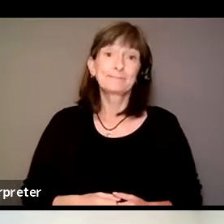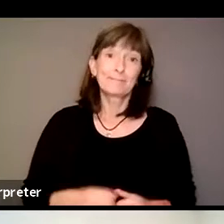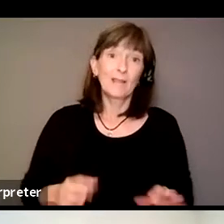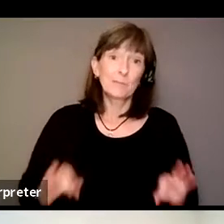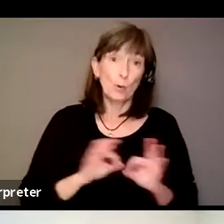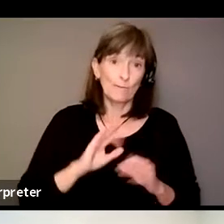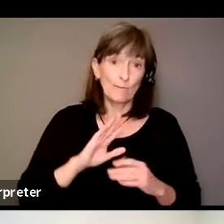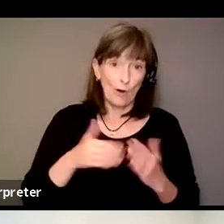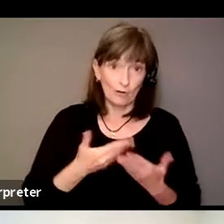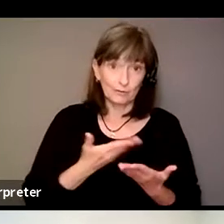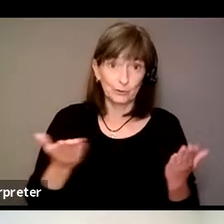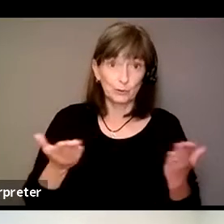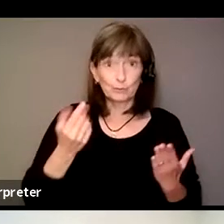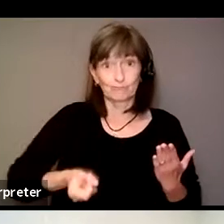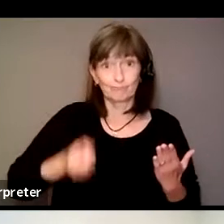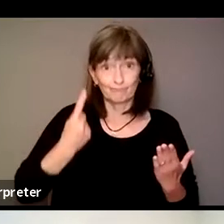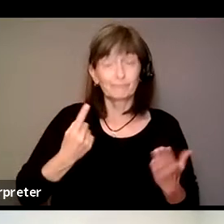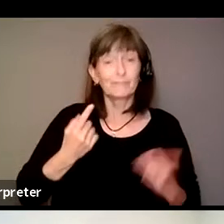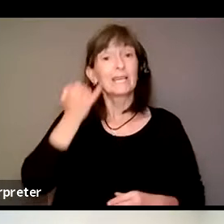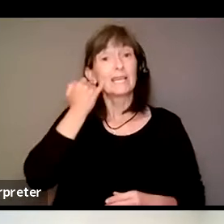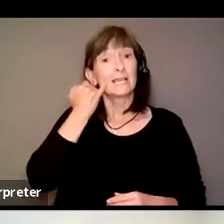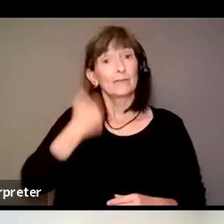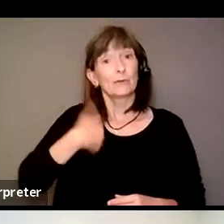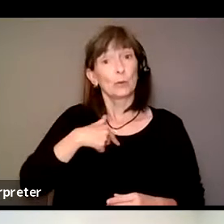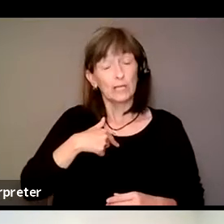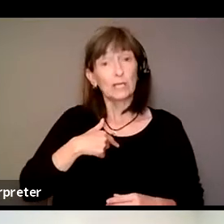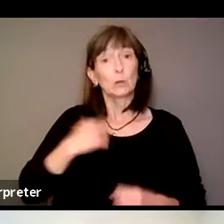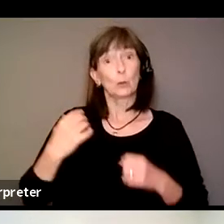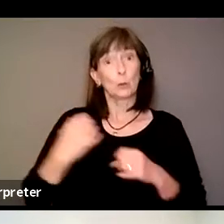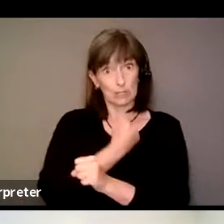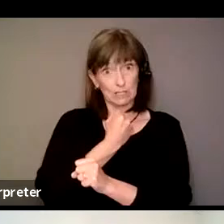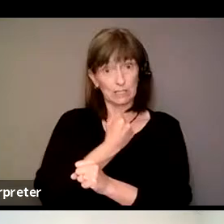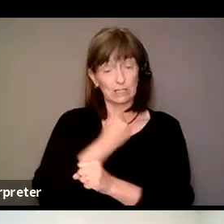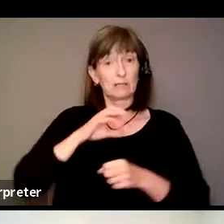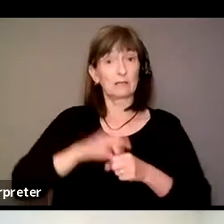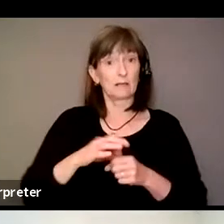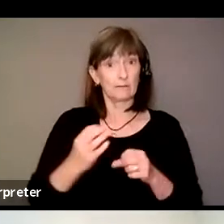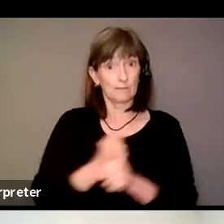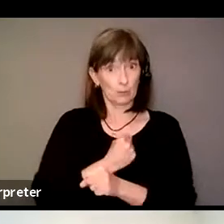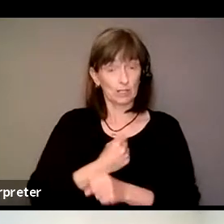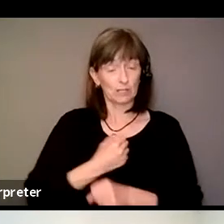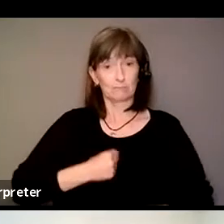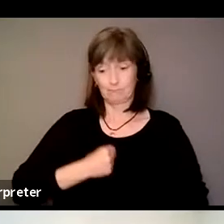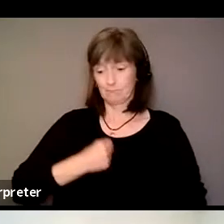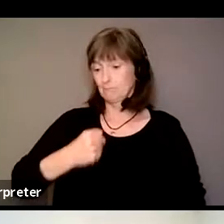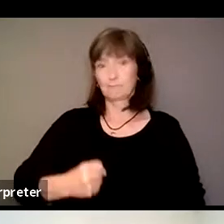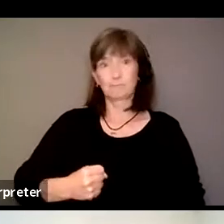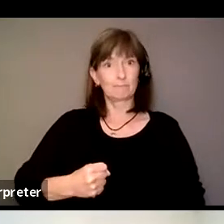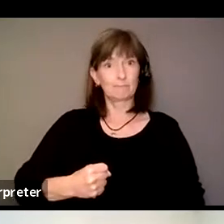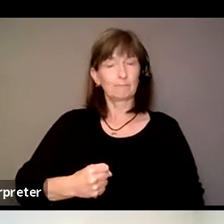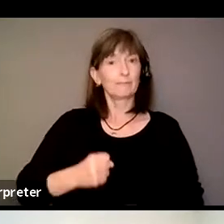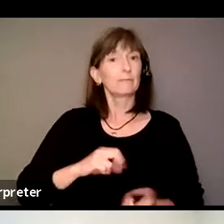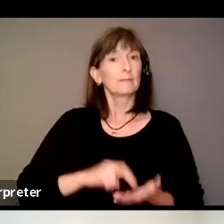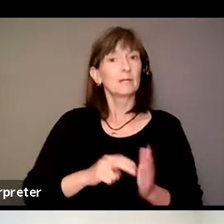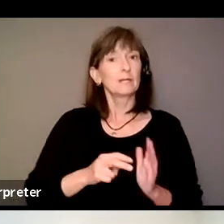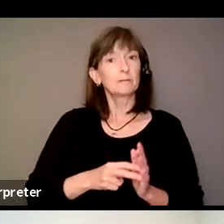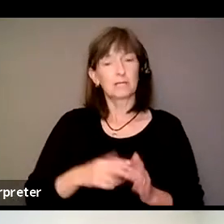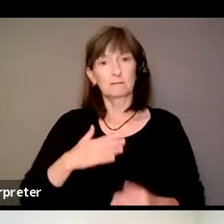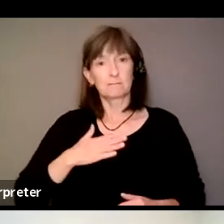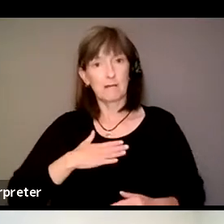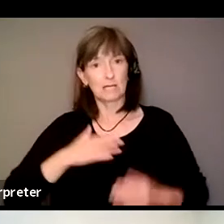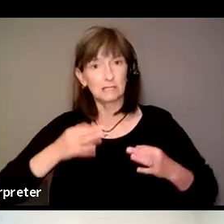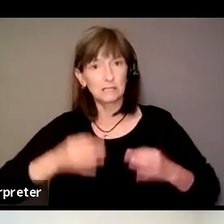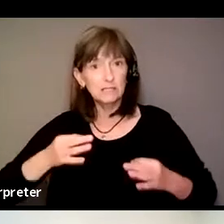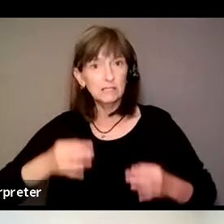We all accept that once we're in these positions, you know, you're in a position where you have to be accountable for the decisions that you make for your